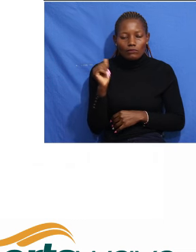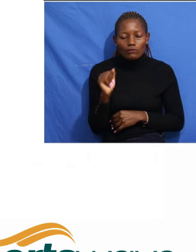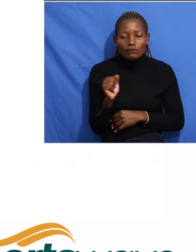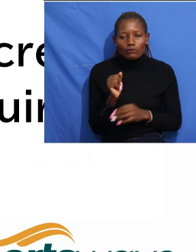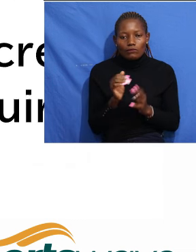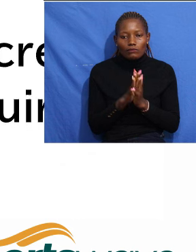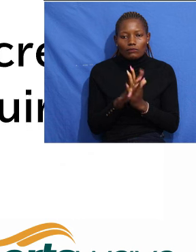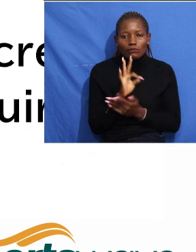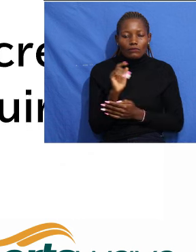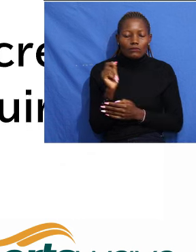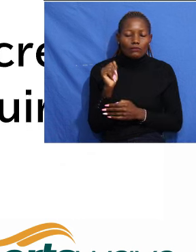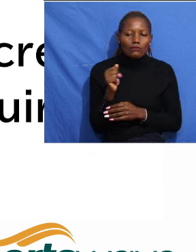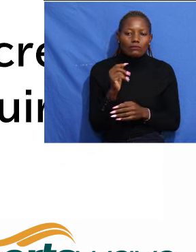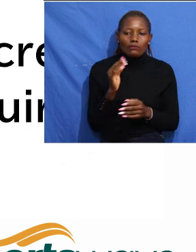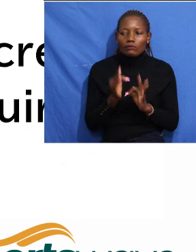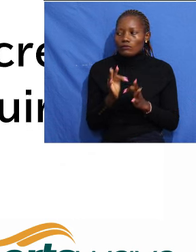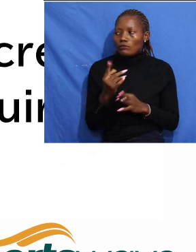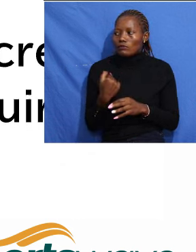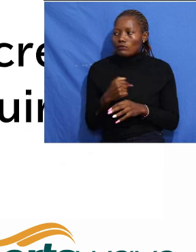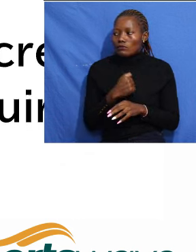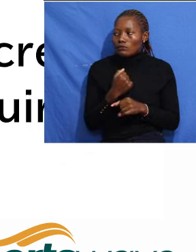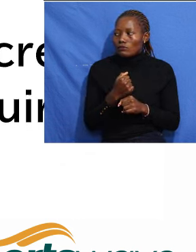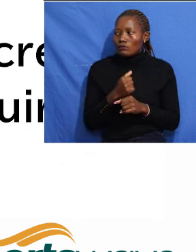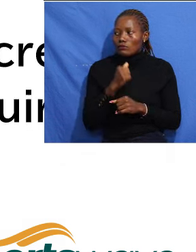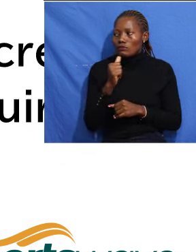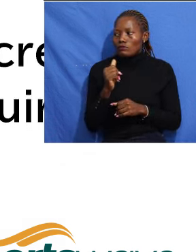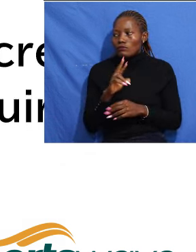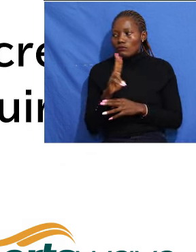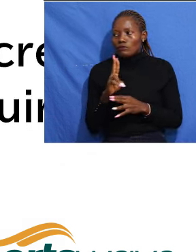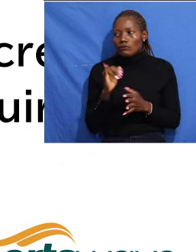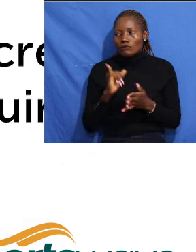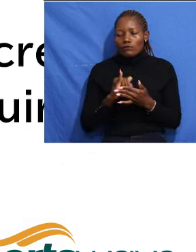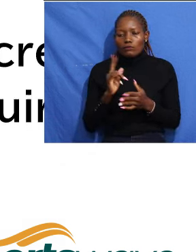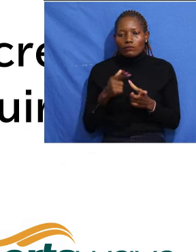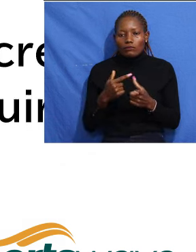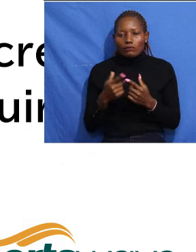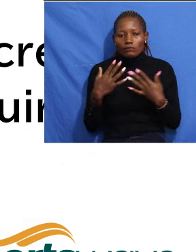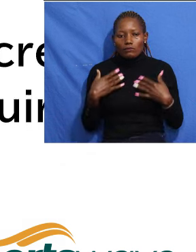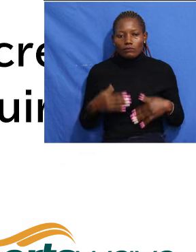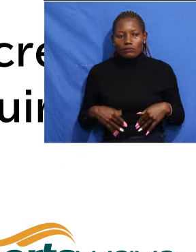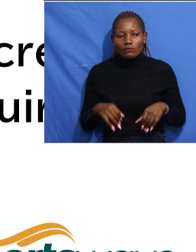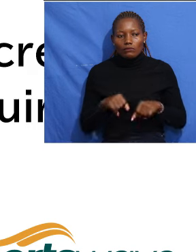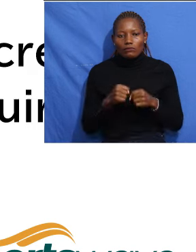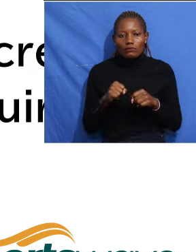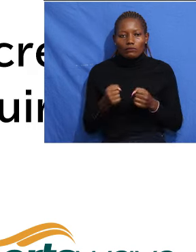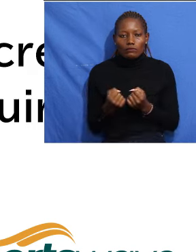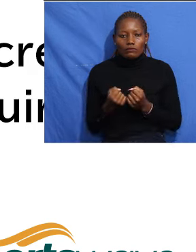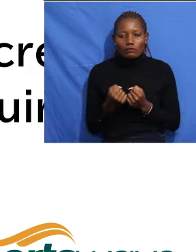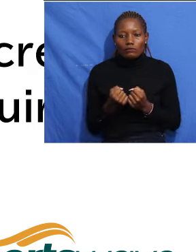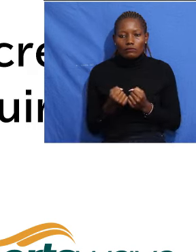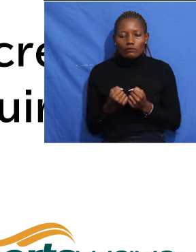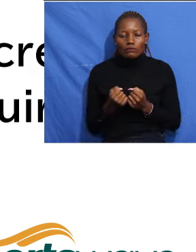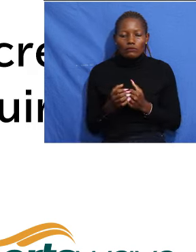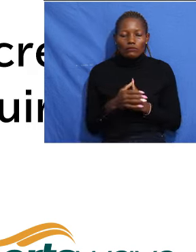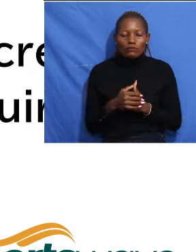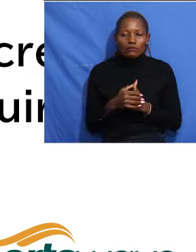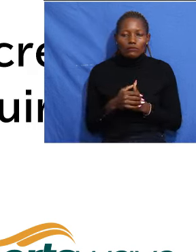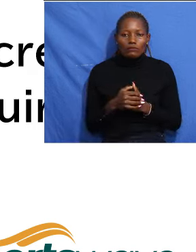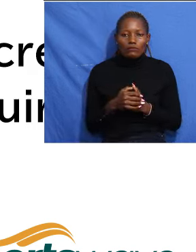take those enough, your body breaks down skeletal muscle protein to produce glucose